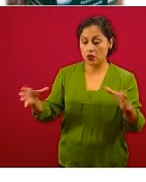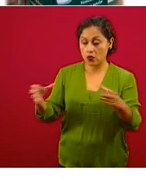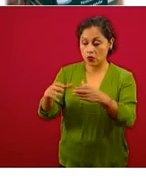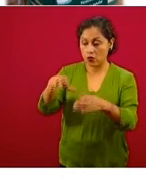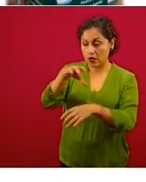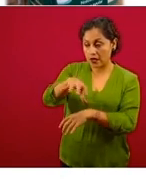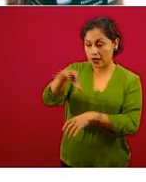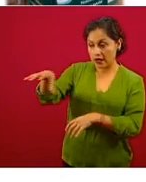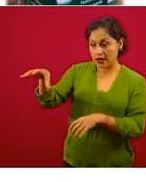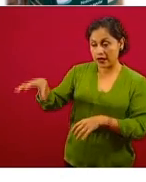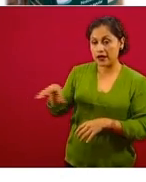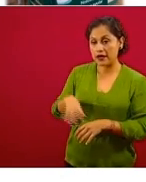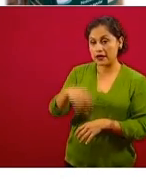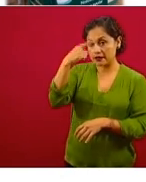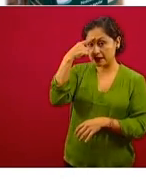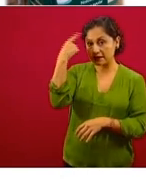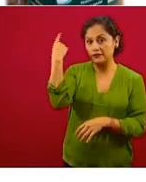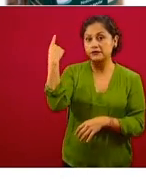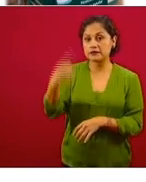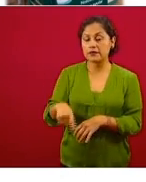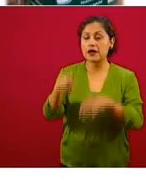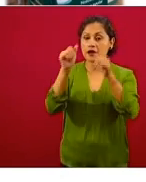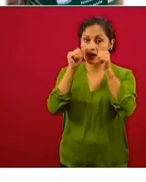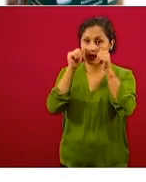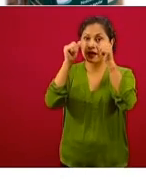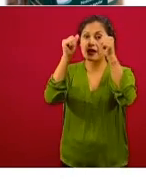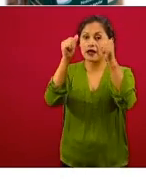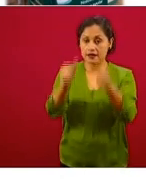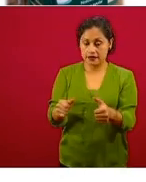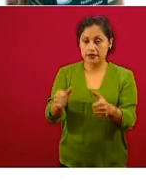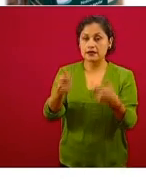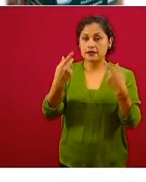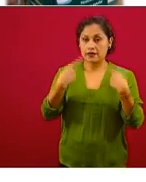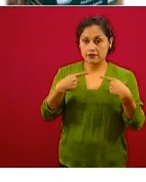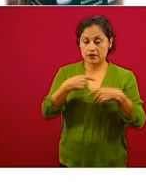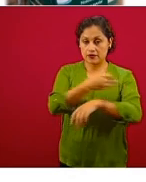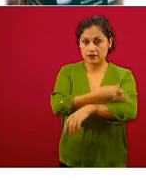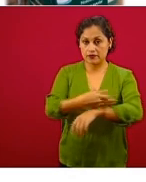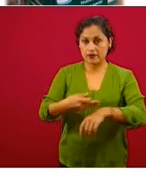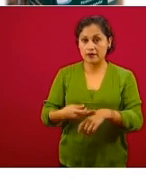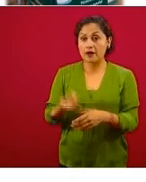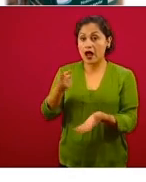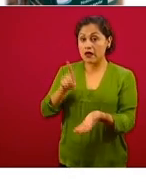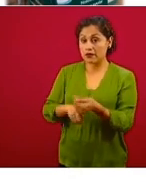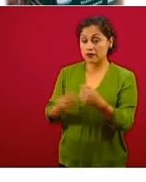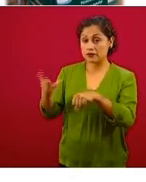at ims.gov.mx, as you can see it on the screen, and the phone is also on the screen.